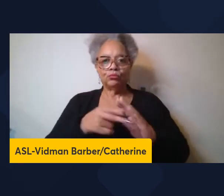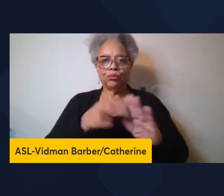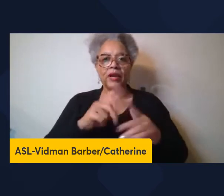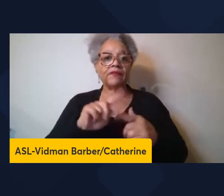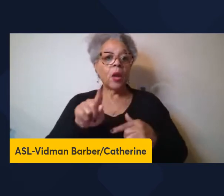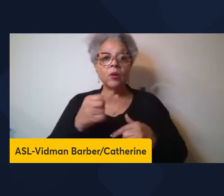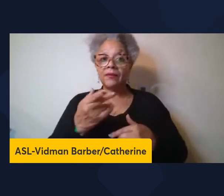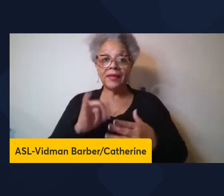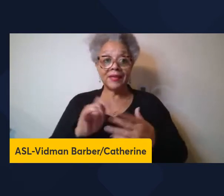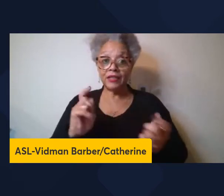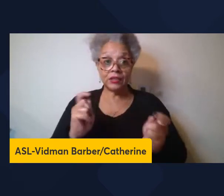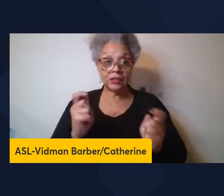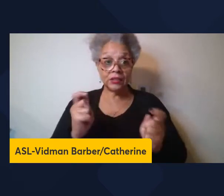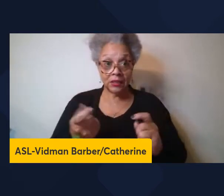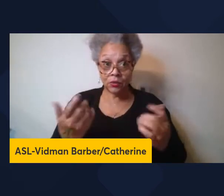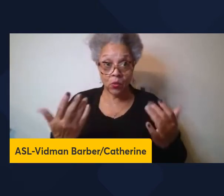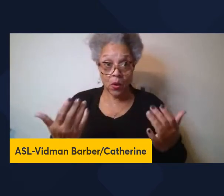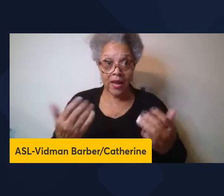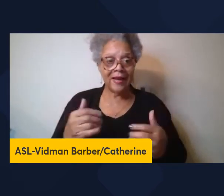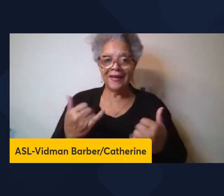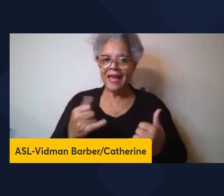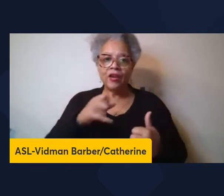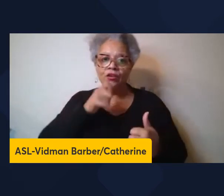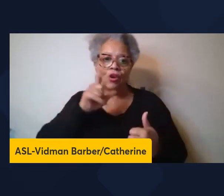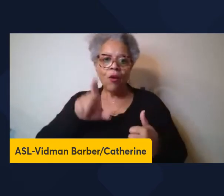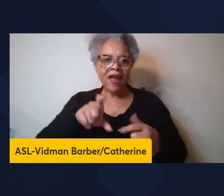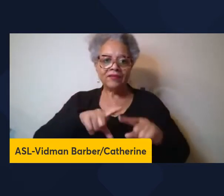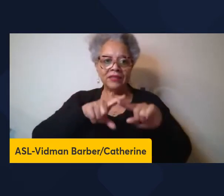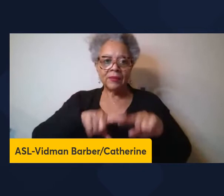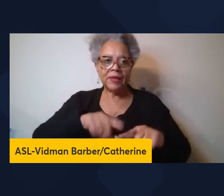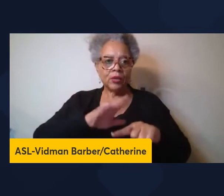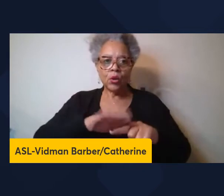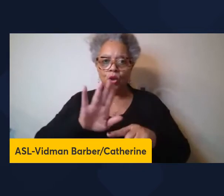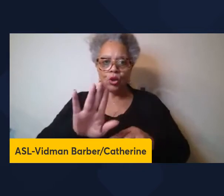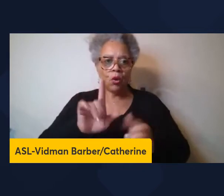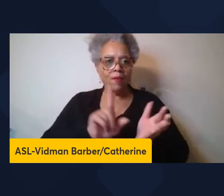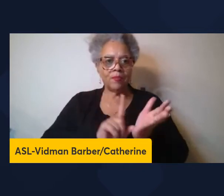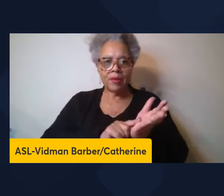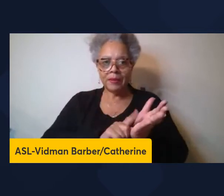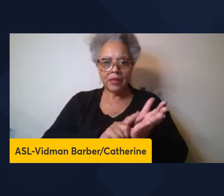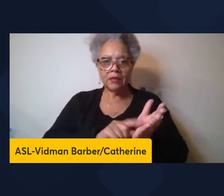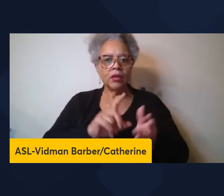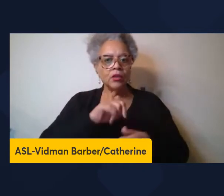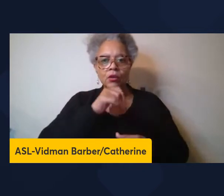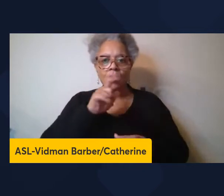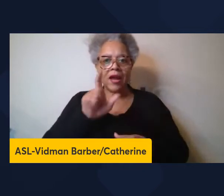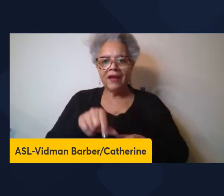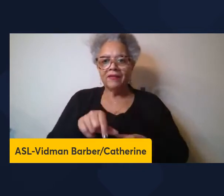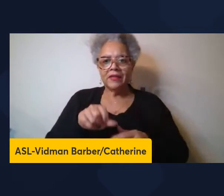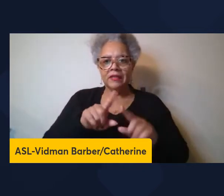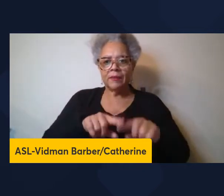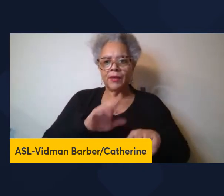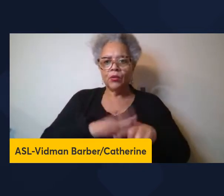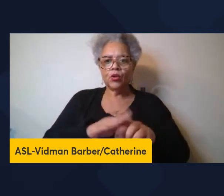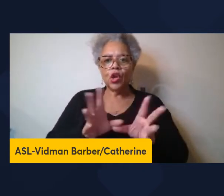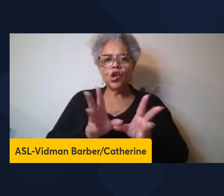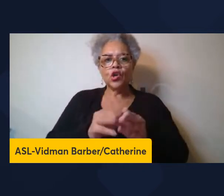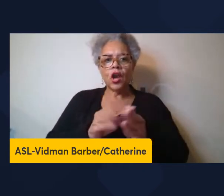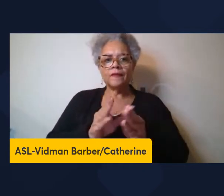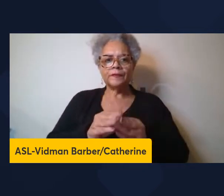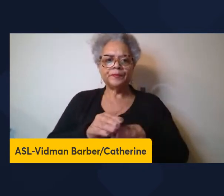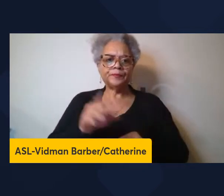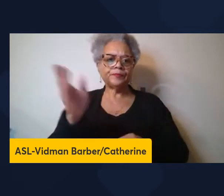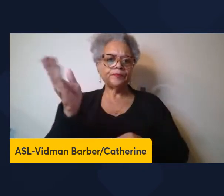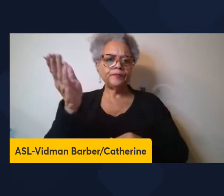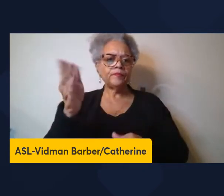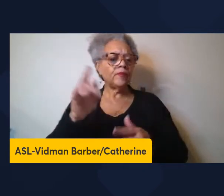that now you don't only have to depend on your publications or only have to depend on your conference talks or only depend